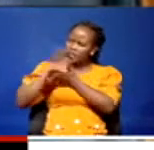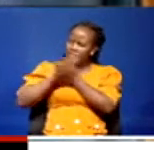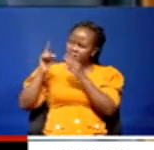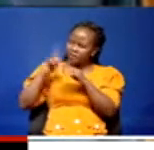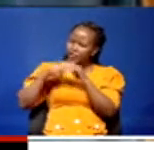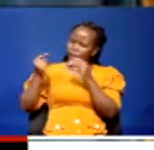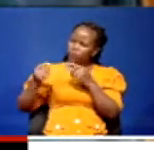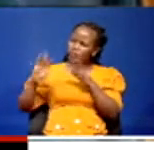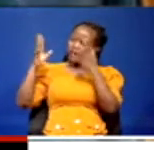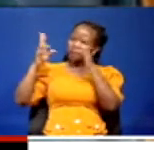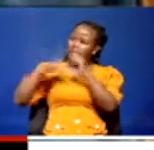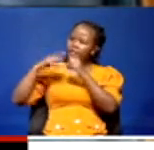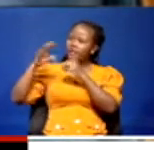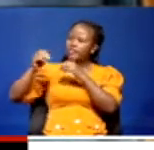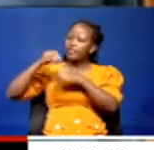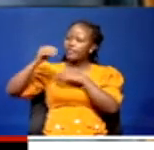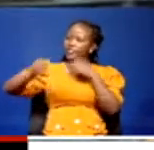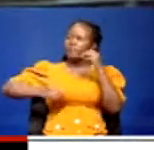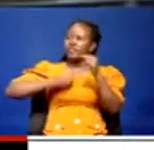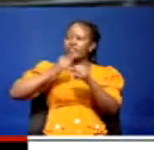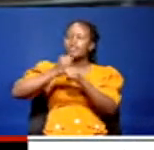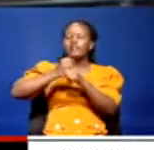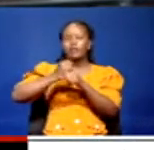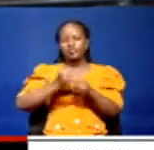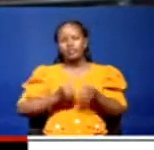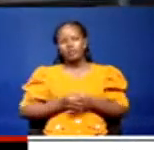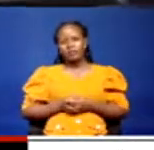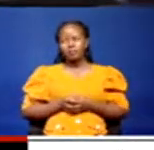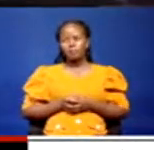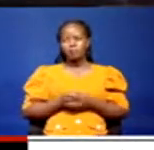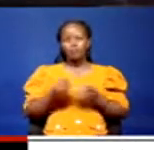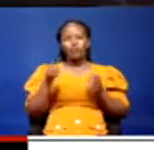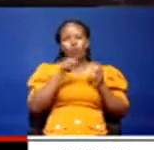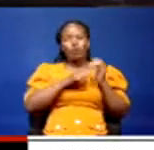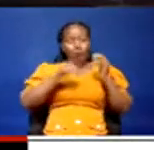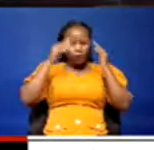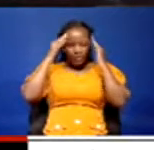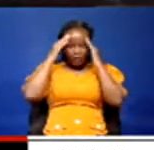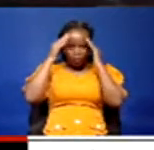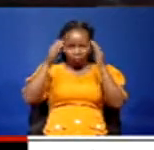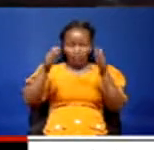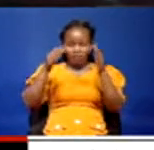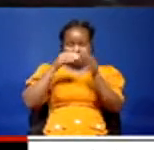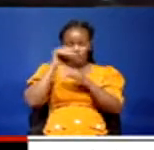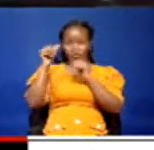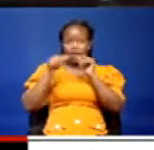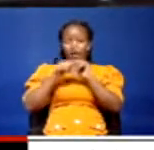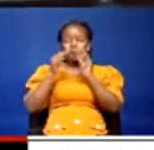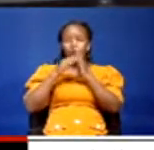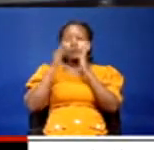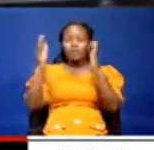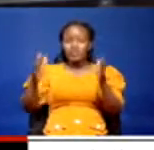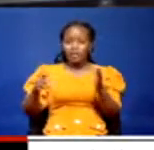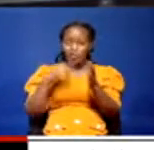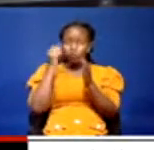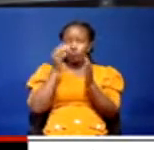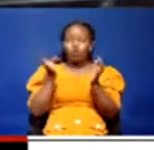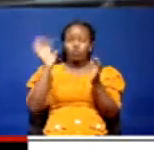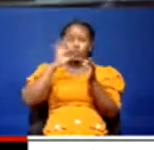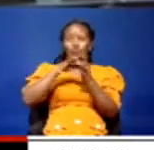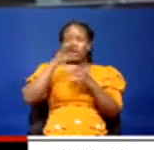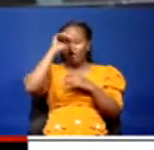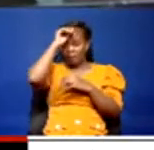haven't done in the last couple of years? We are looking at the leaders who are going to come into government, that we want to be their